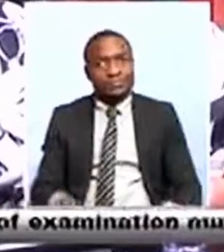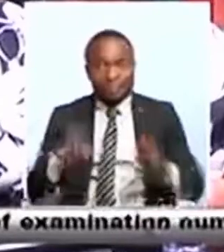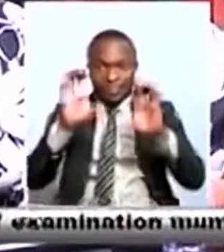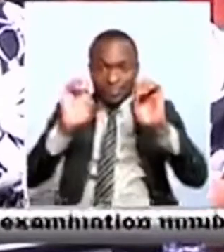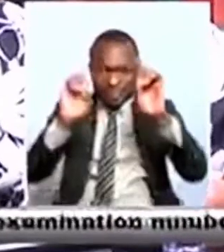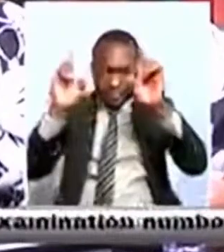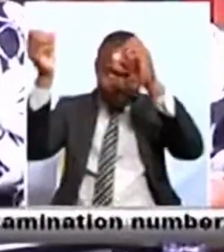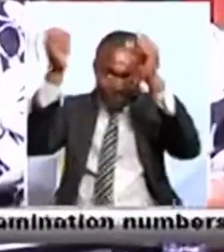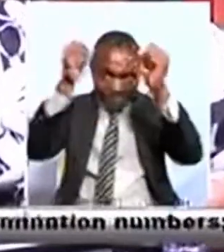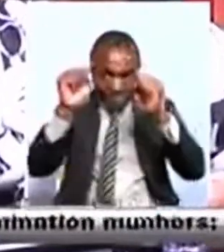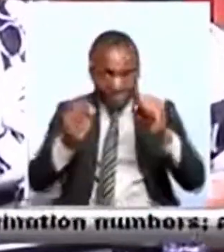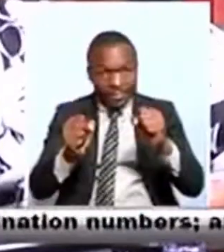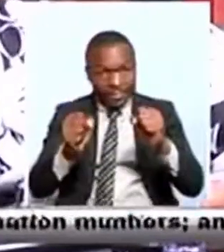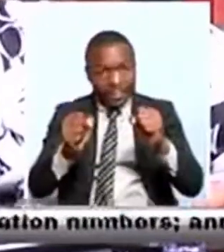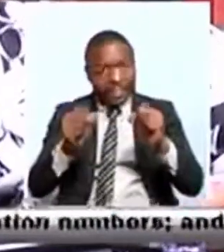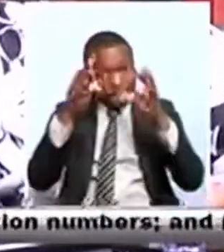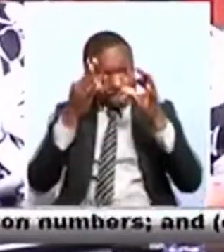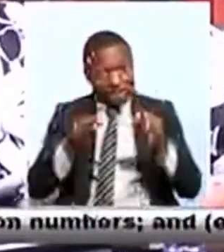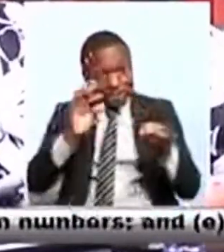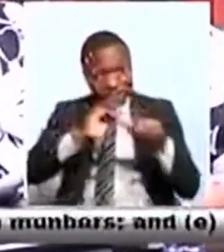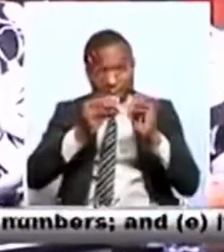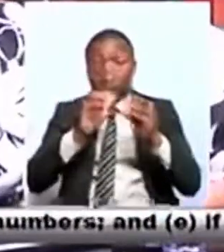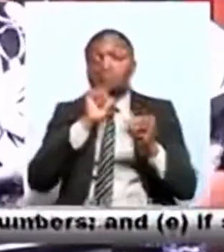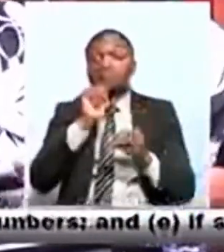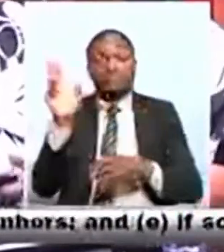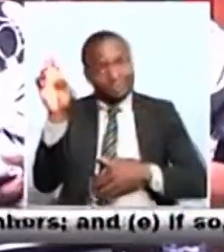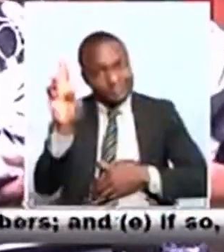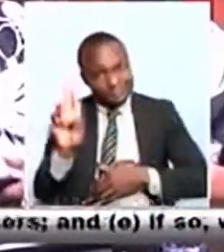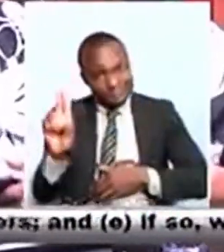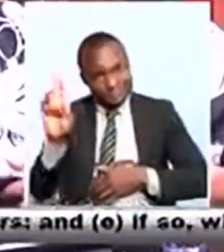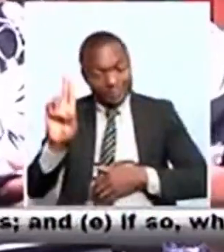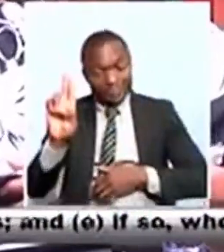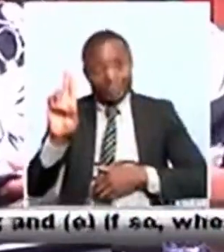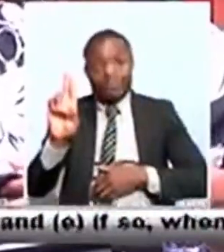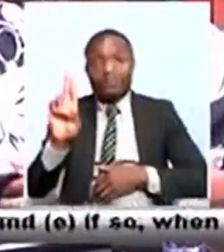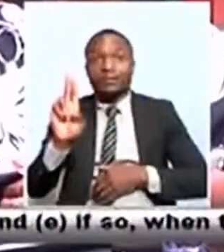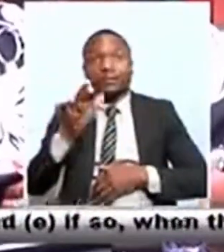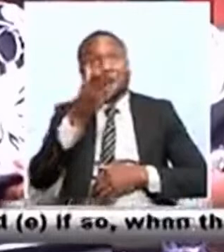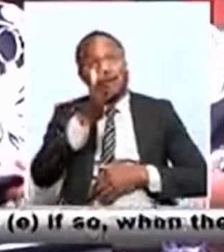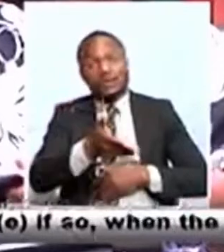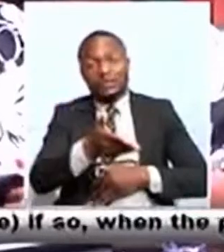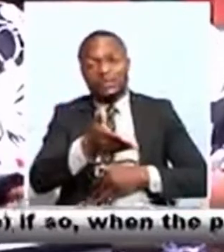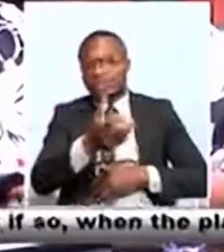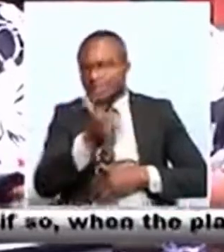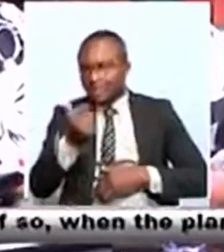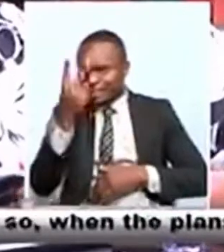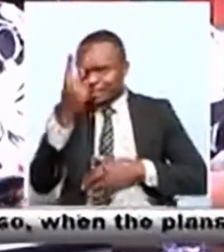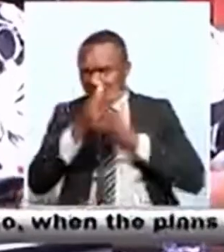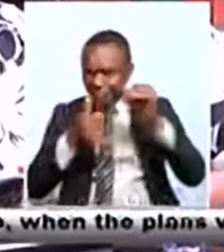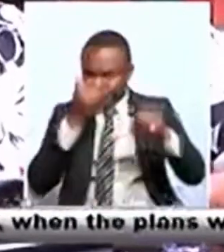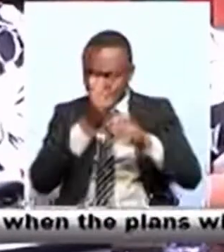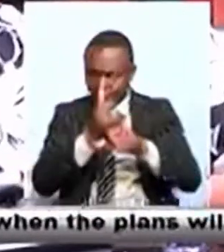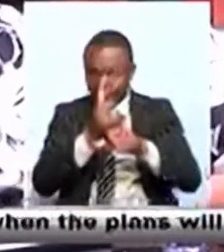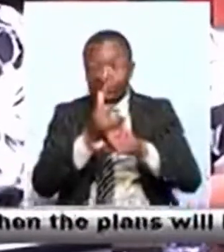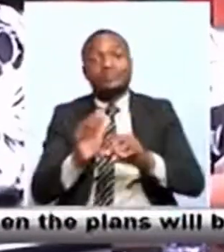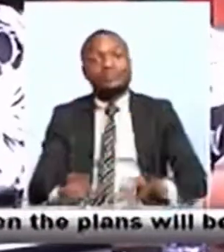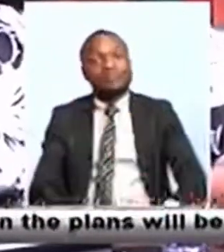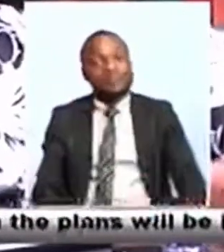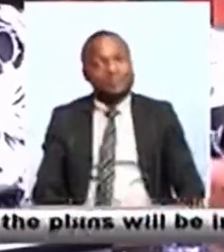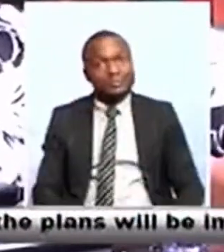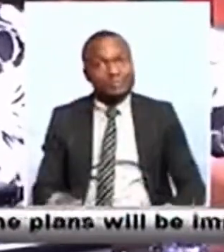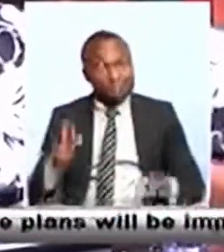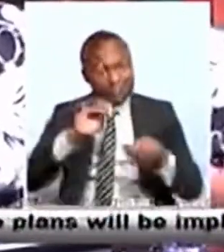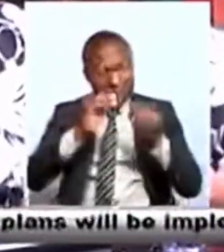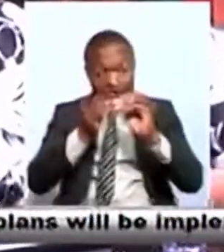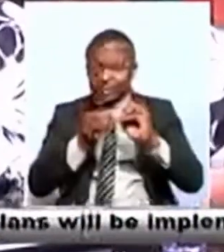structure. If the number is not used, it remains valid for another 2 years. Therefore, the number